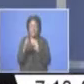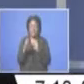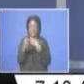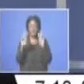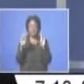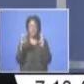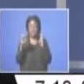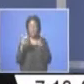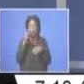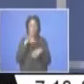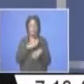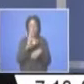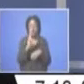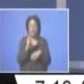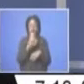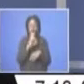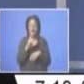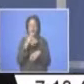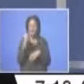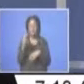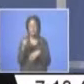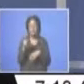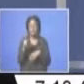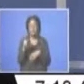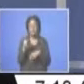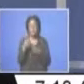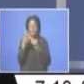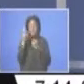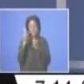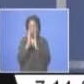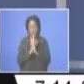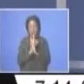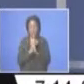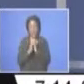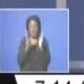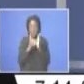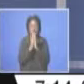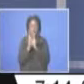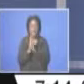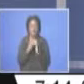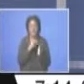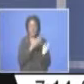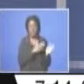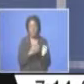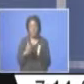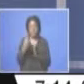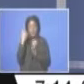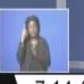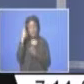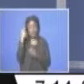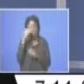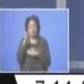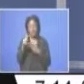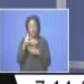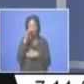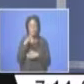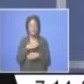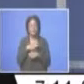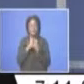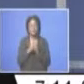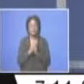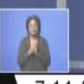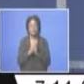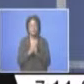is expected to offer a night of prayer, praise, and preparation for women of all sectors. Apostle Clement Russell is hosting the conference.